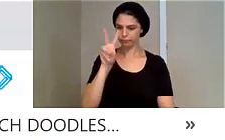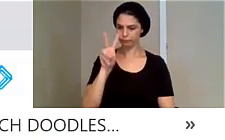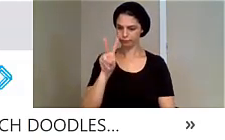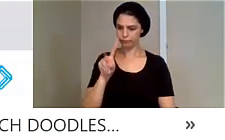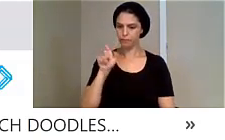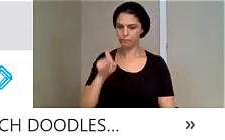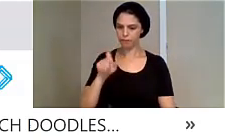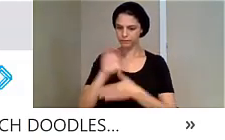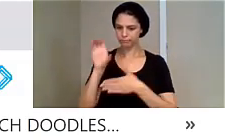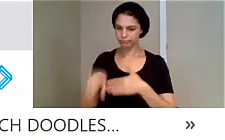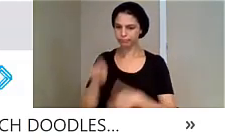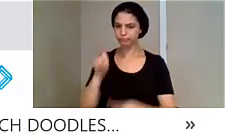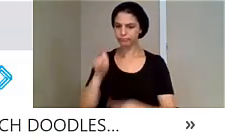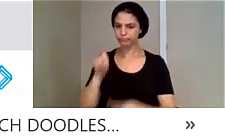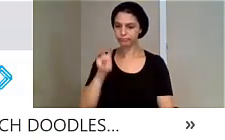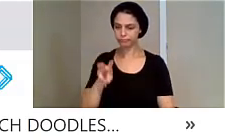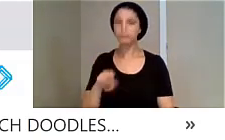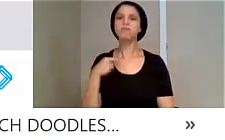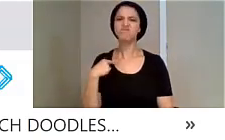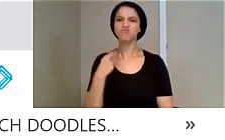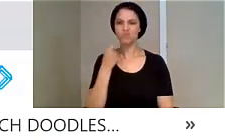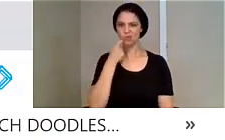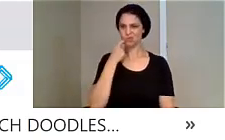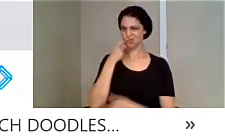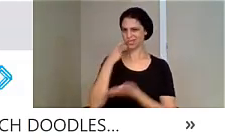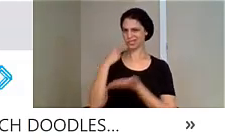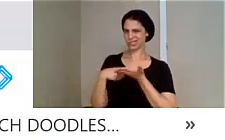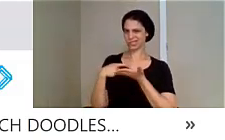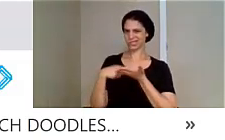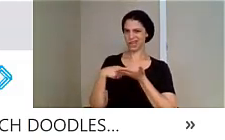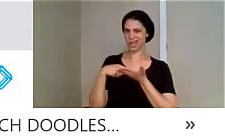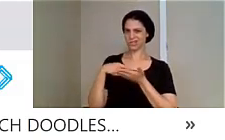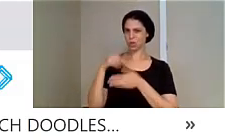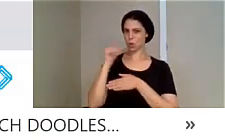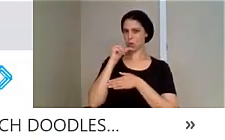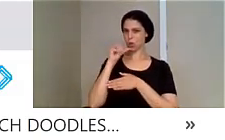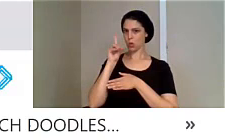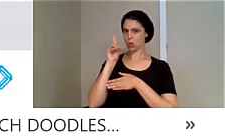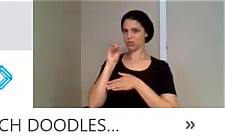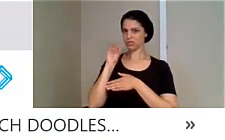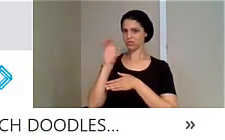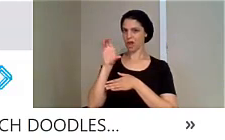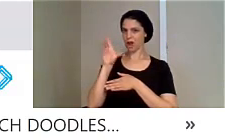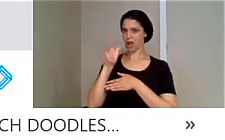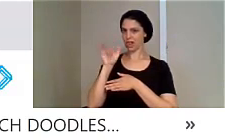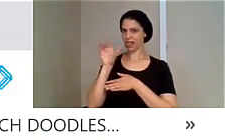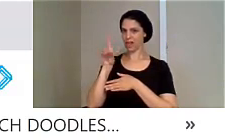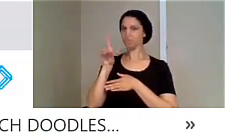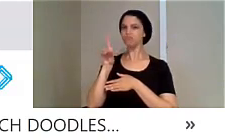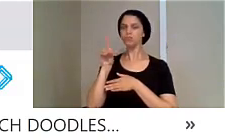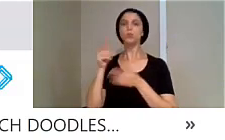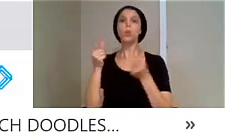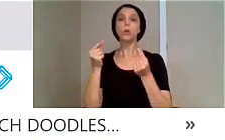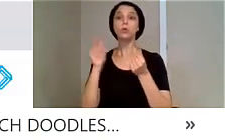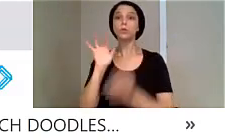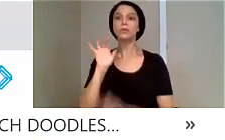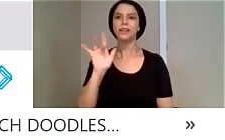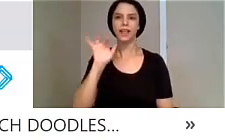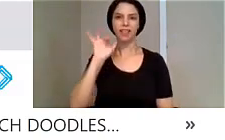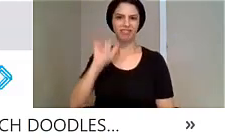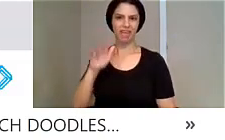complete. We were just talking about that Google Docs Cloud assignment. So I'm going to go ahead and click on that.